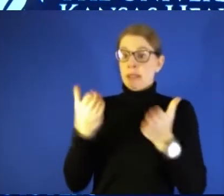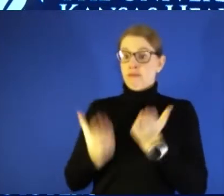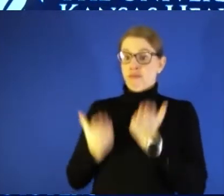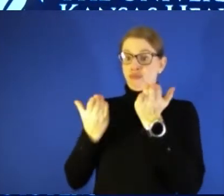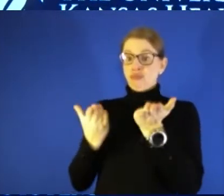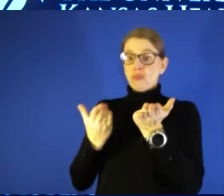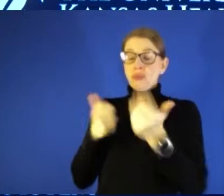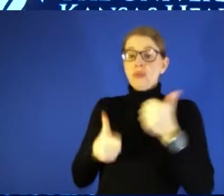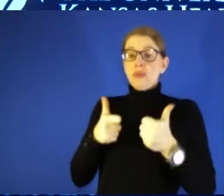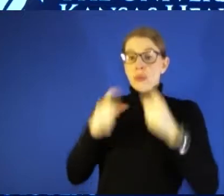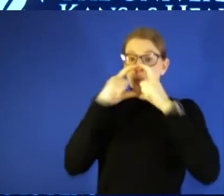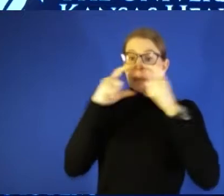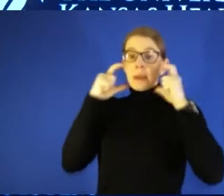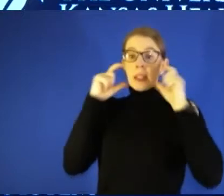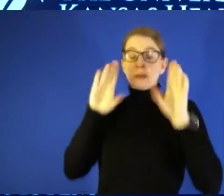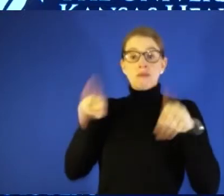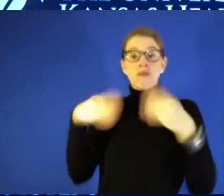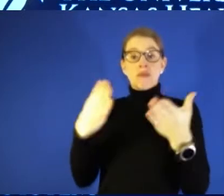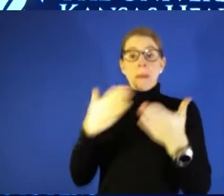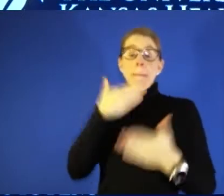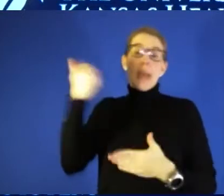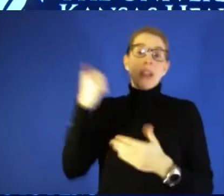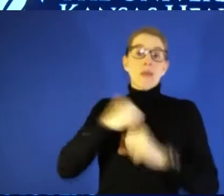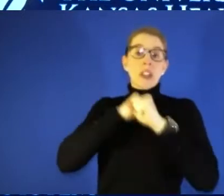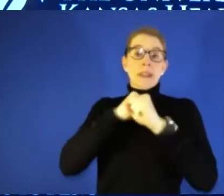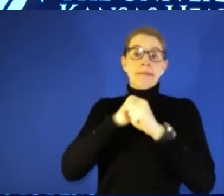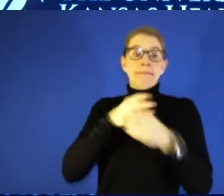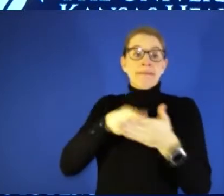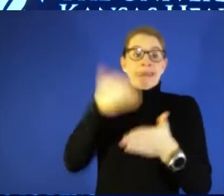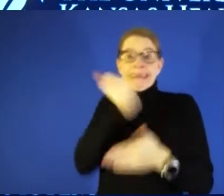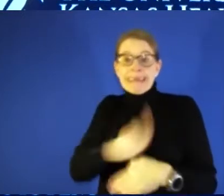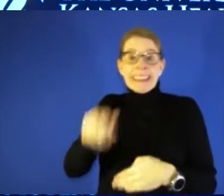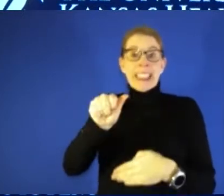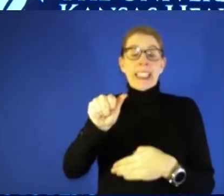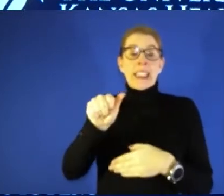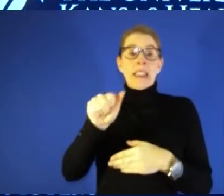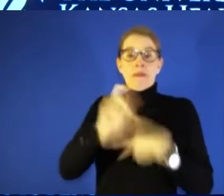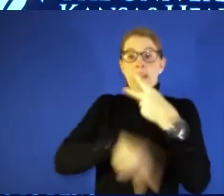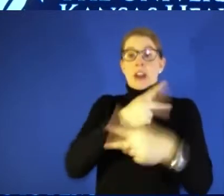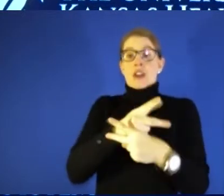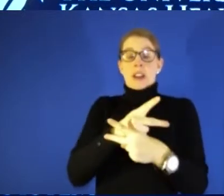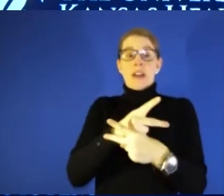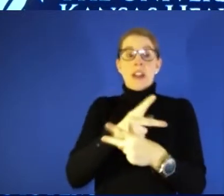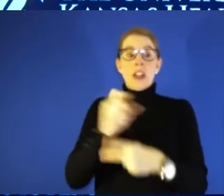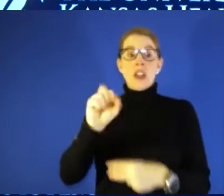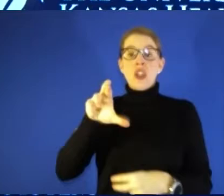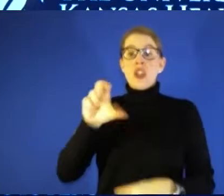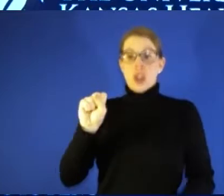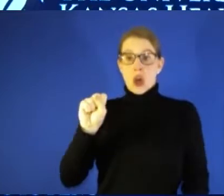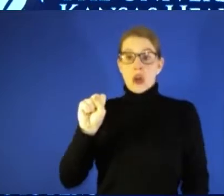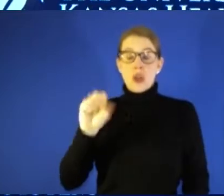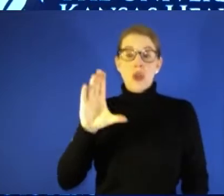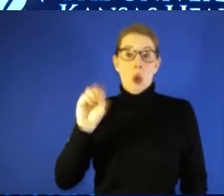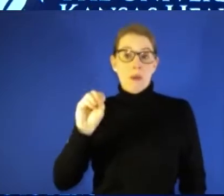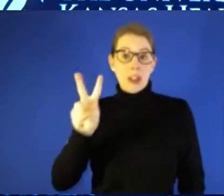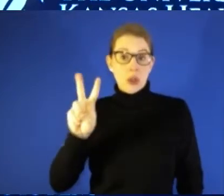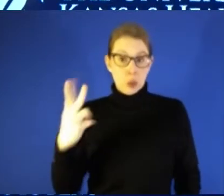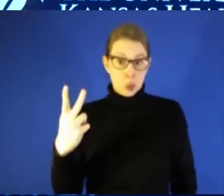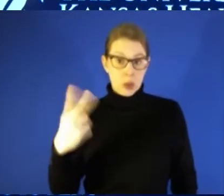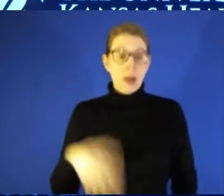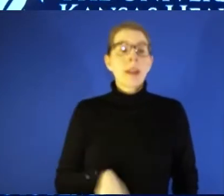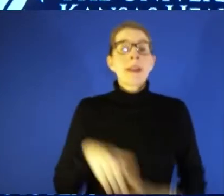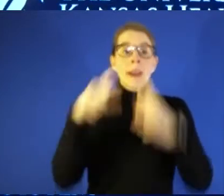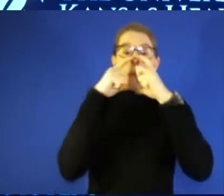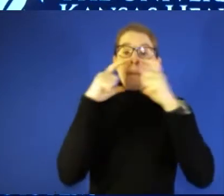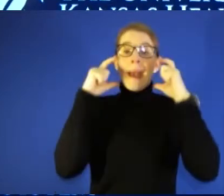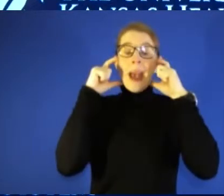which masks offer the best protection against any variant of SARS-CoV. And we know that masks continue to be one of